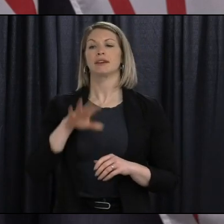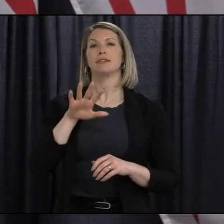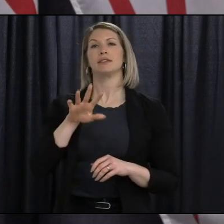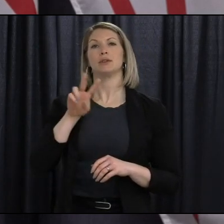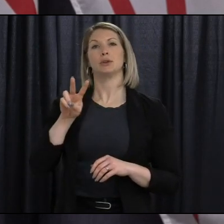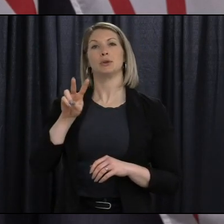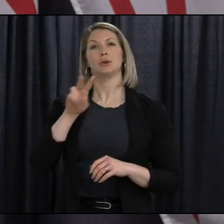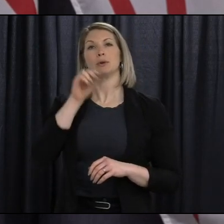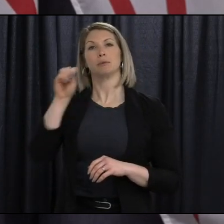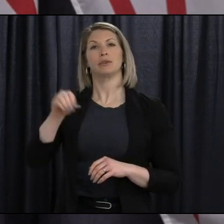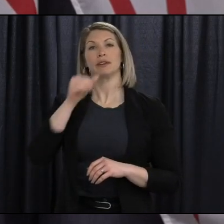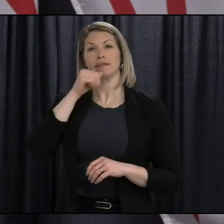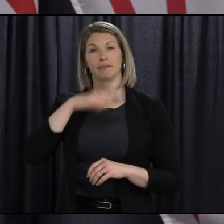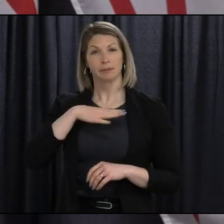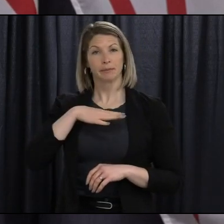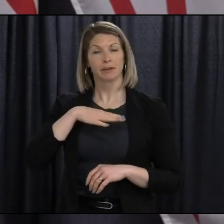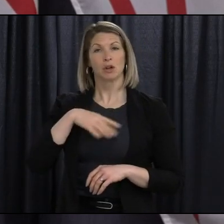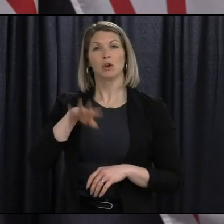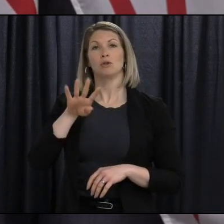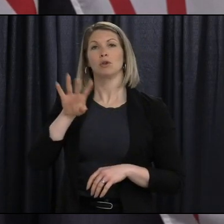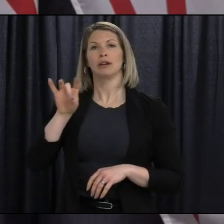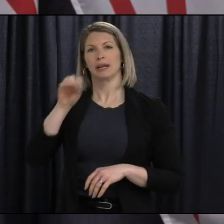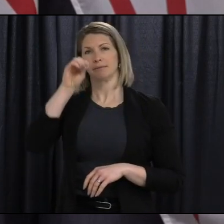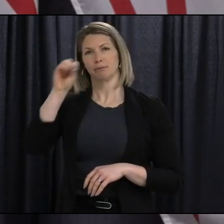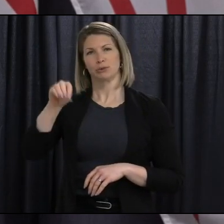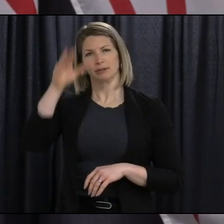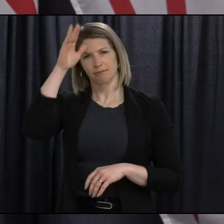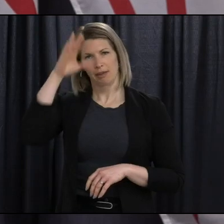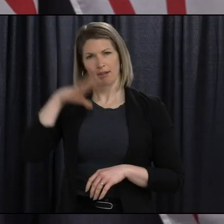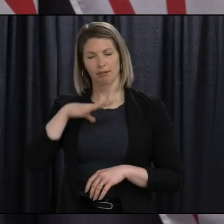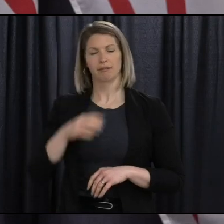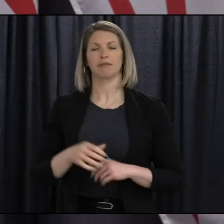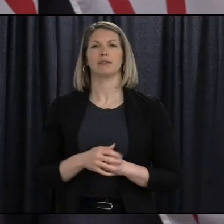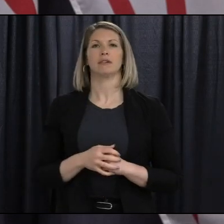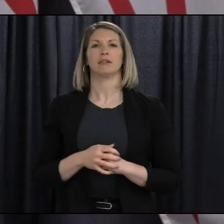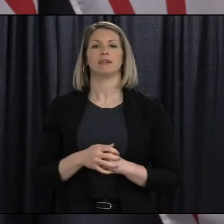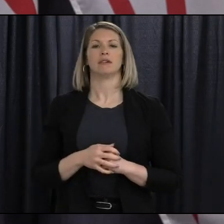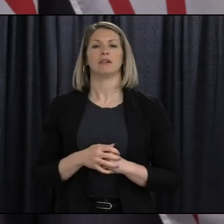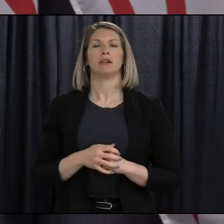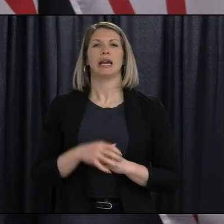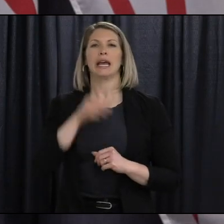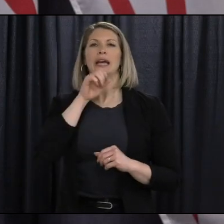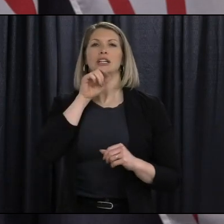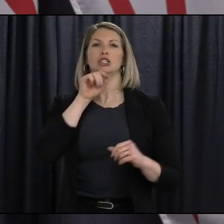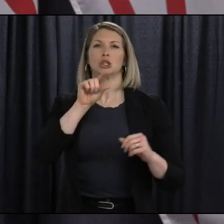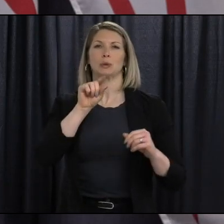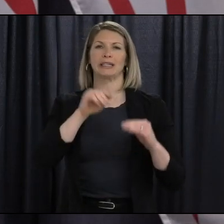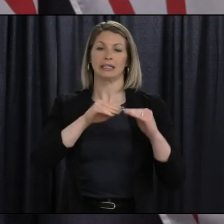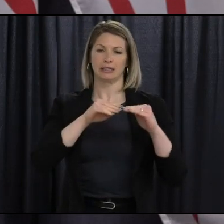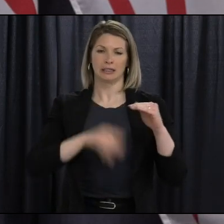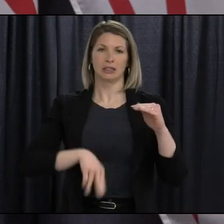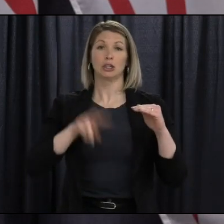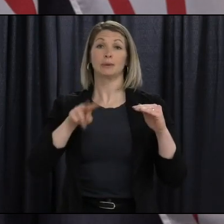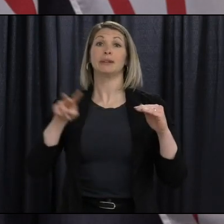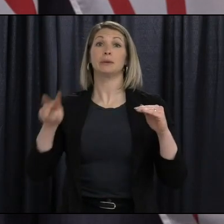52% of cases are female and 48% are male. We have 22 people under the age of